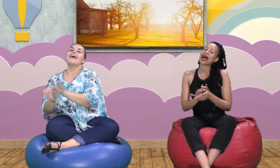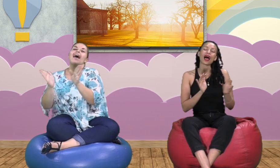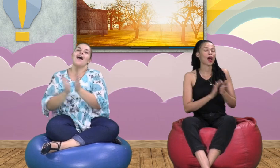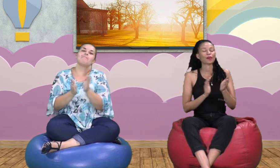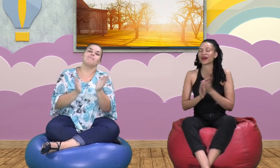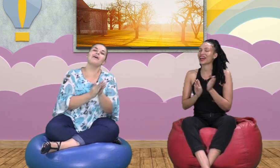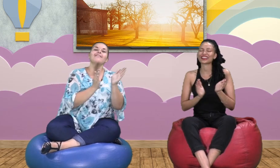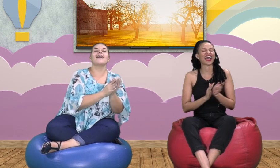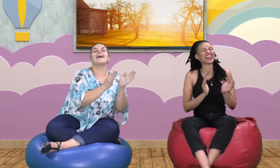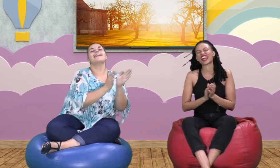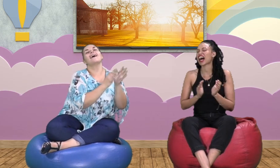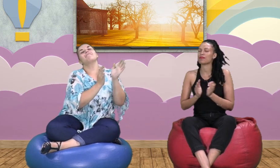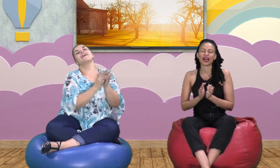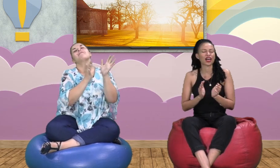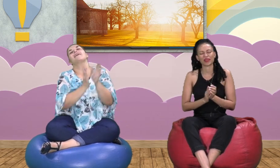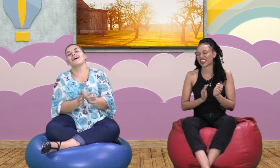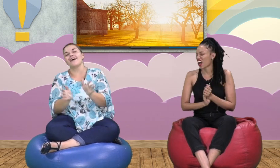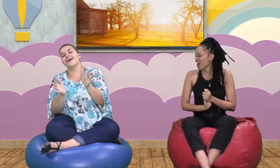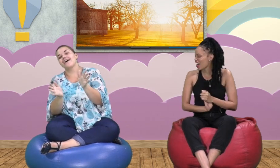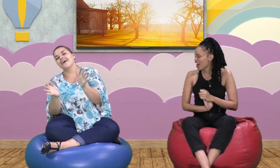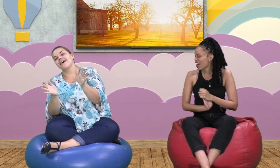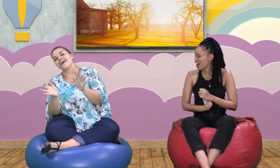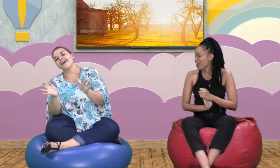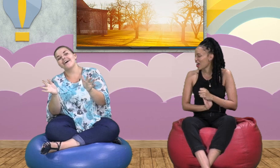Namibia. Happy birthday, Namibia.